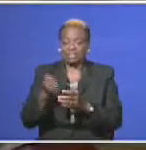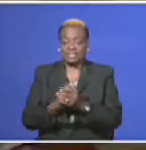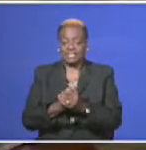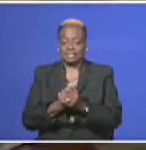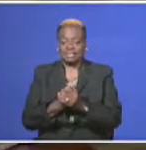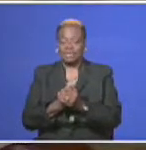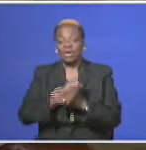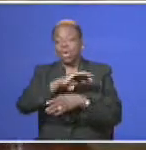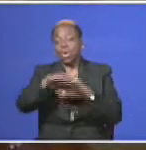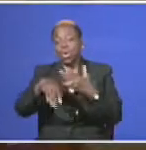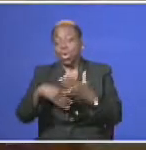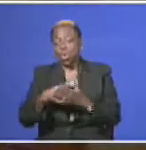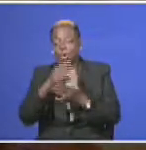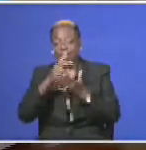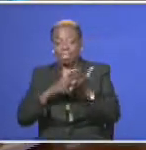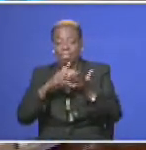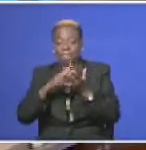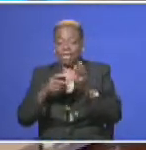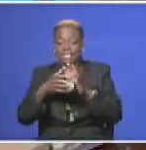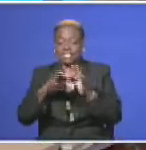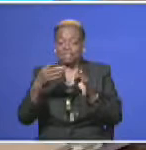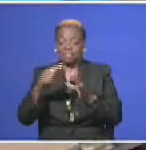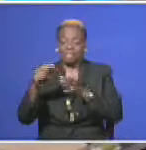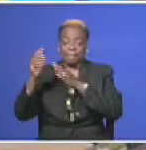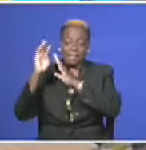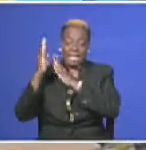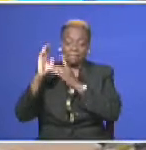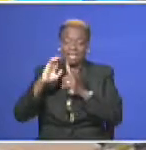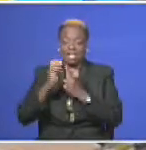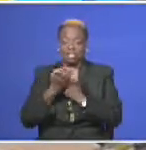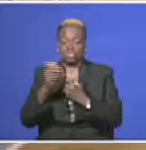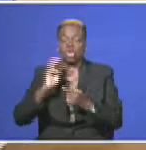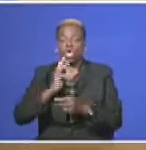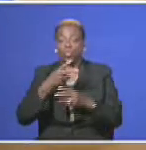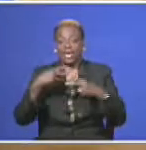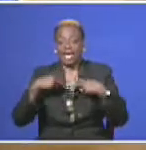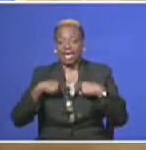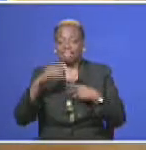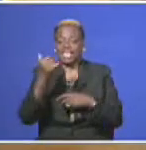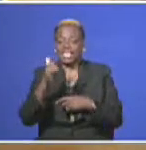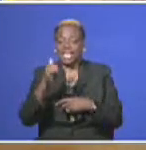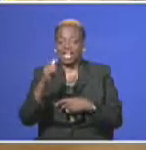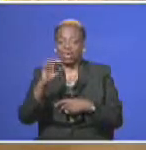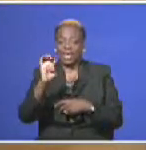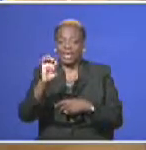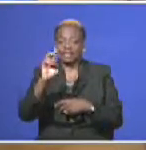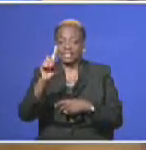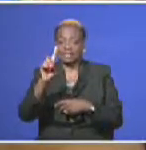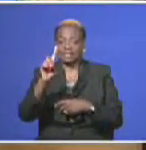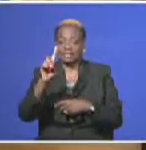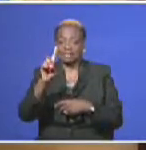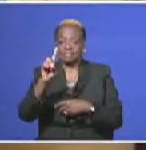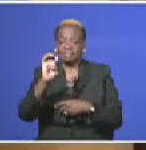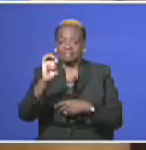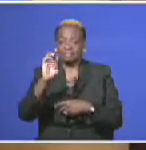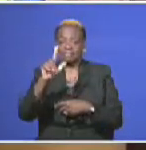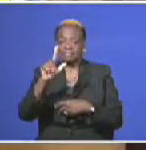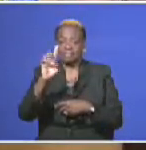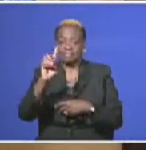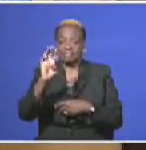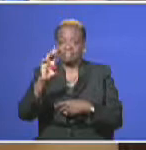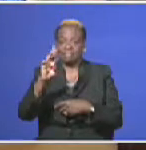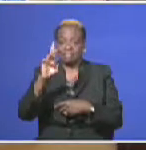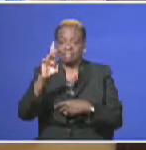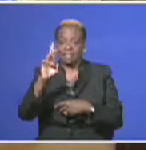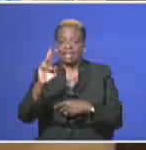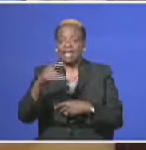from the natural resources to its national symbols. We have the yellow elder hair. We chose this design because it is the national flower. Like I